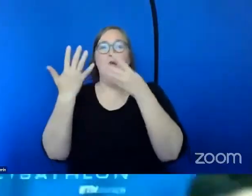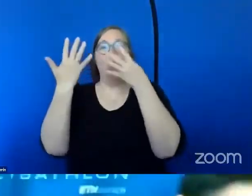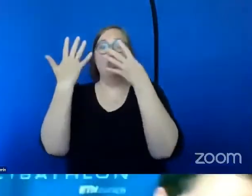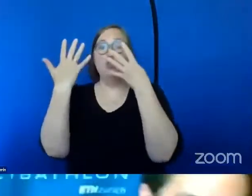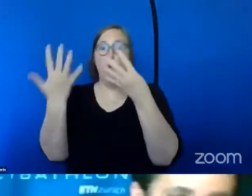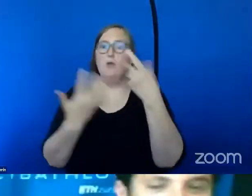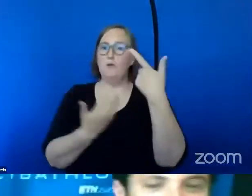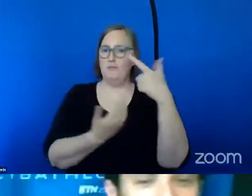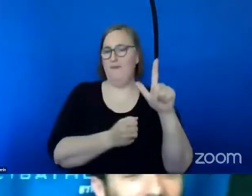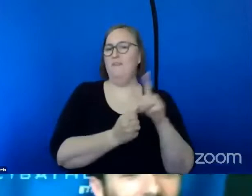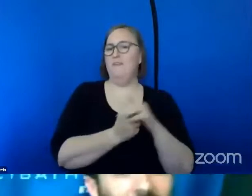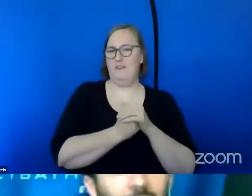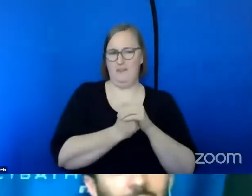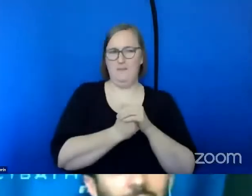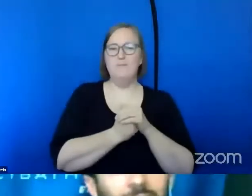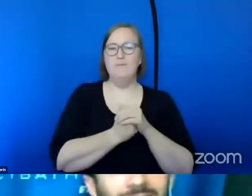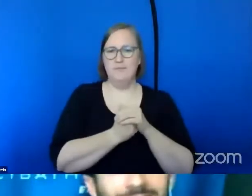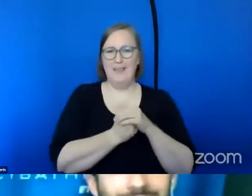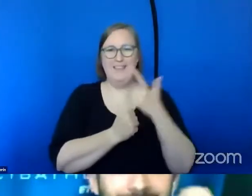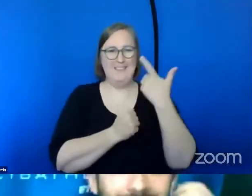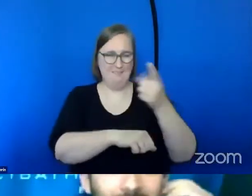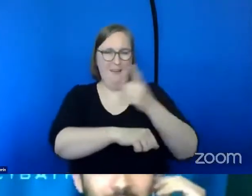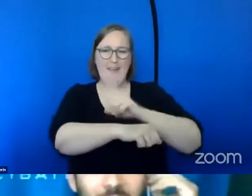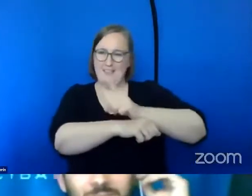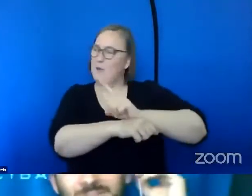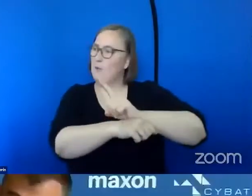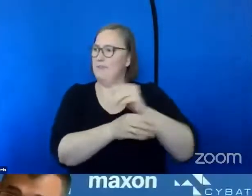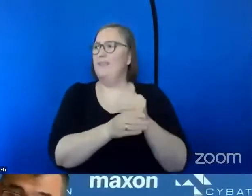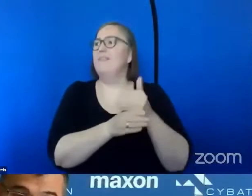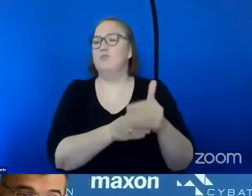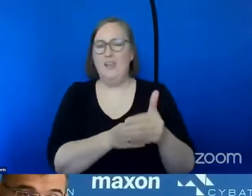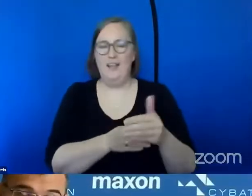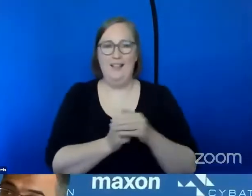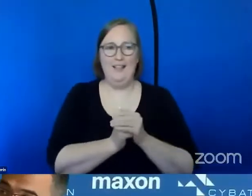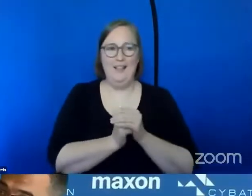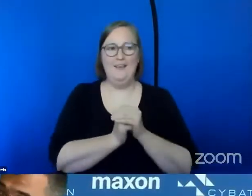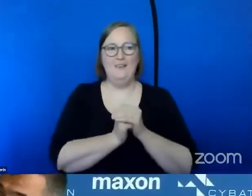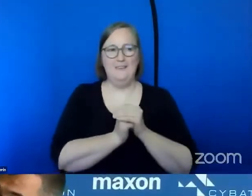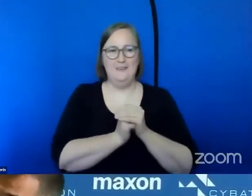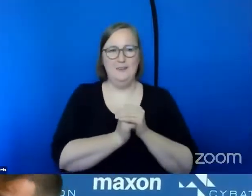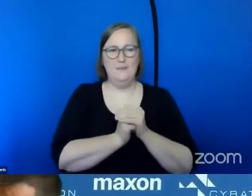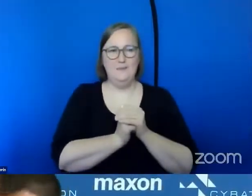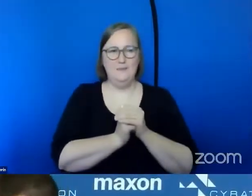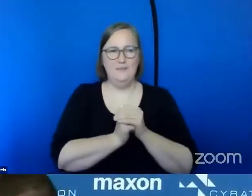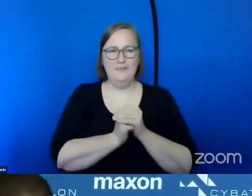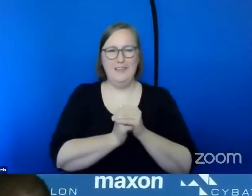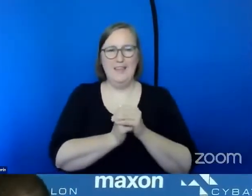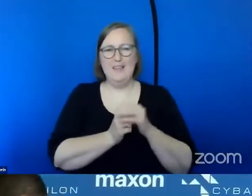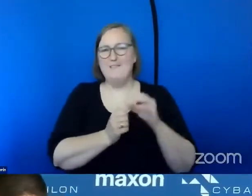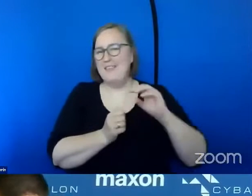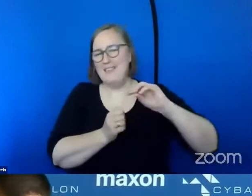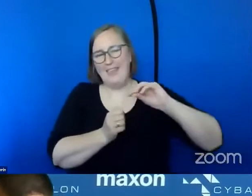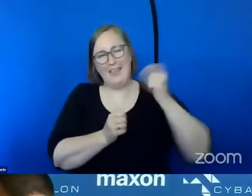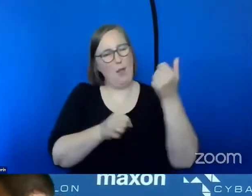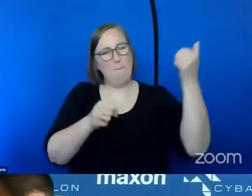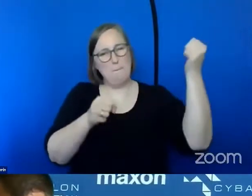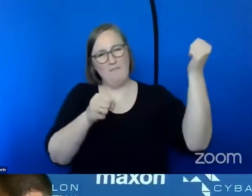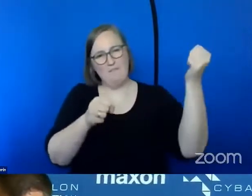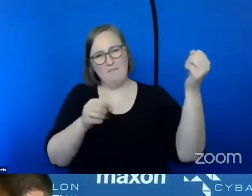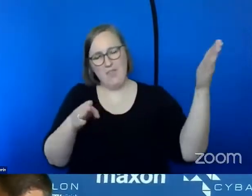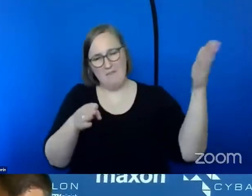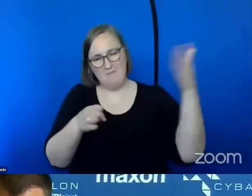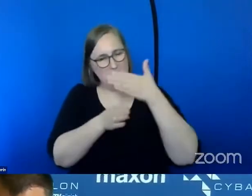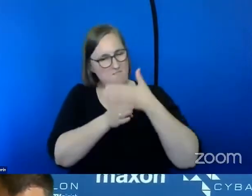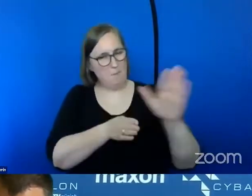you believe that? A brilliant performance. The Smart Arm team cannot believe it. They have just held